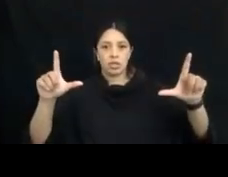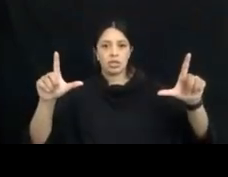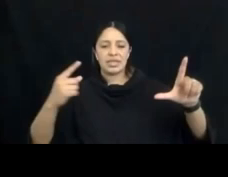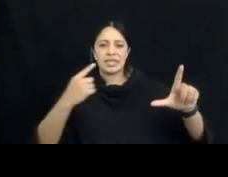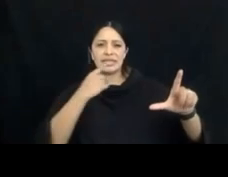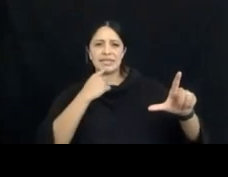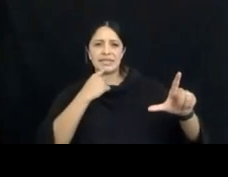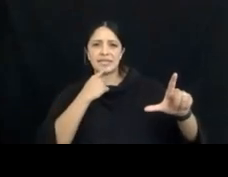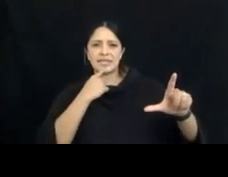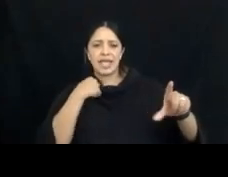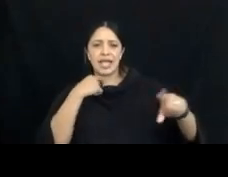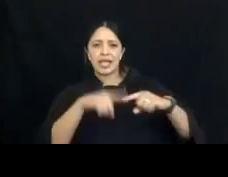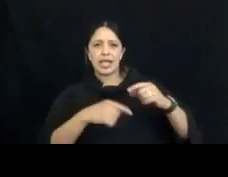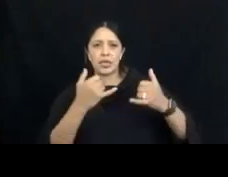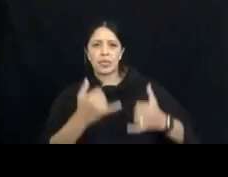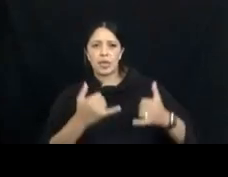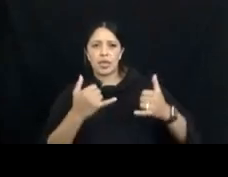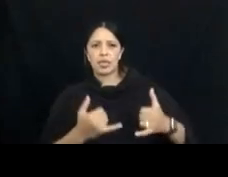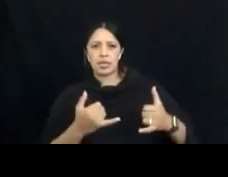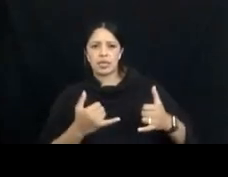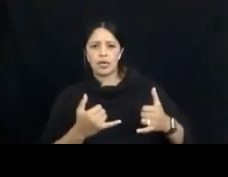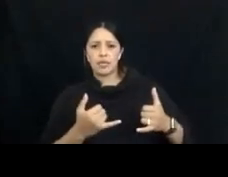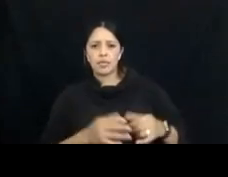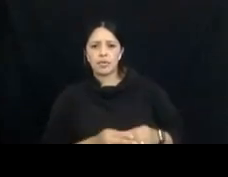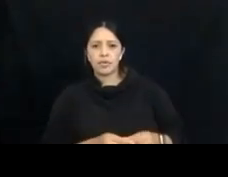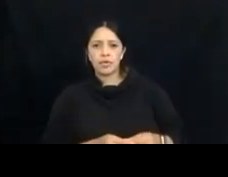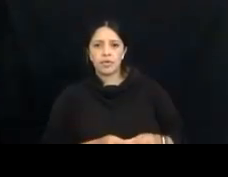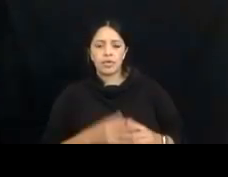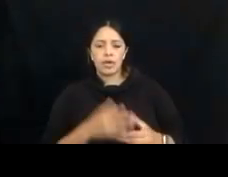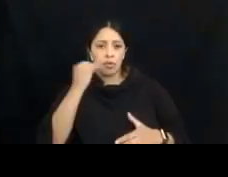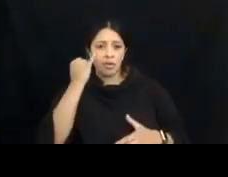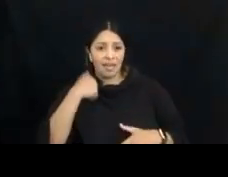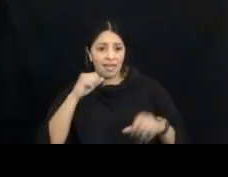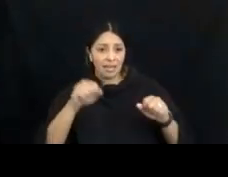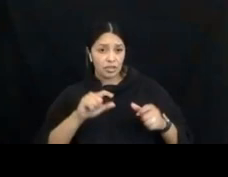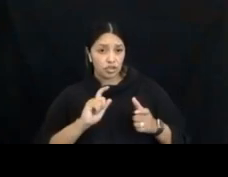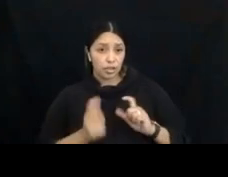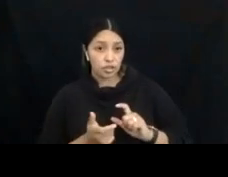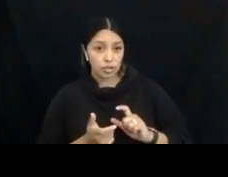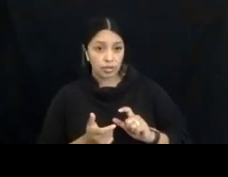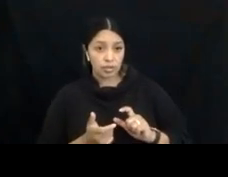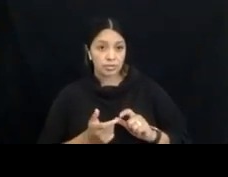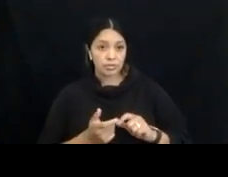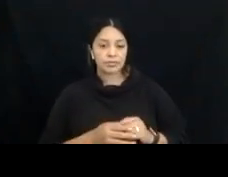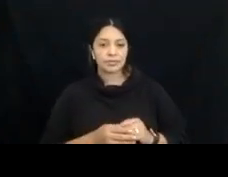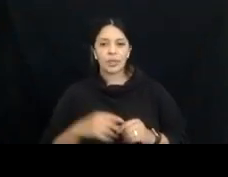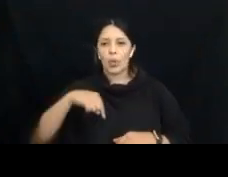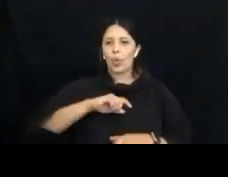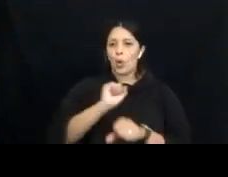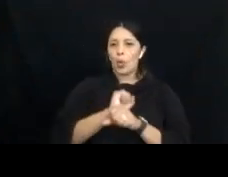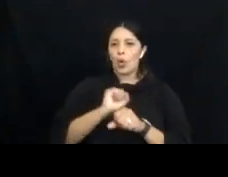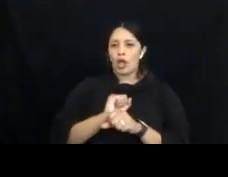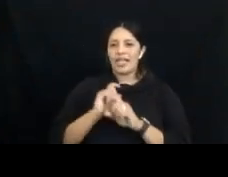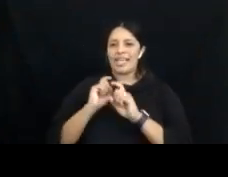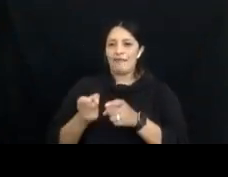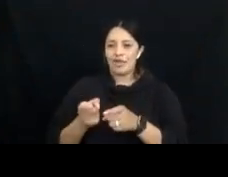disabled participation screen sharing. I don't know if we can We are working on giving you those capabilities okay.